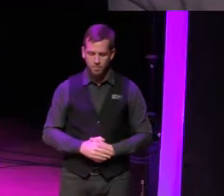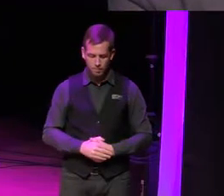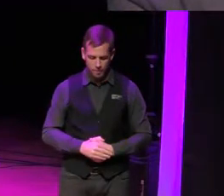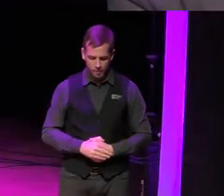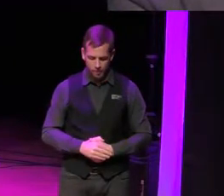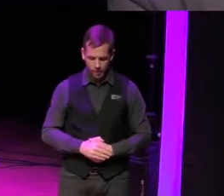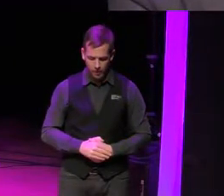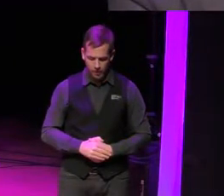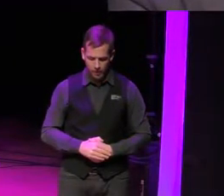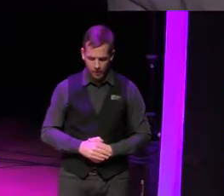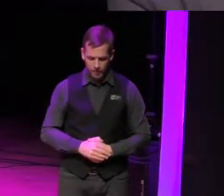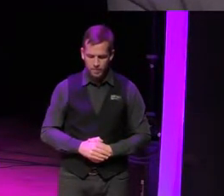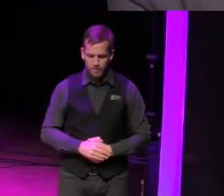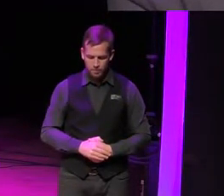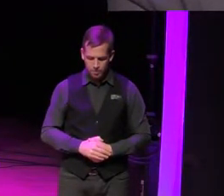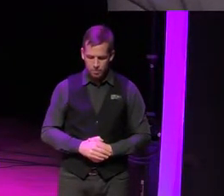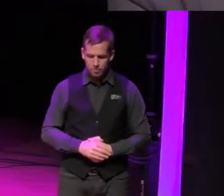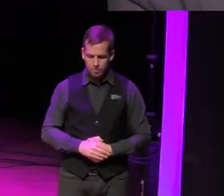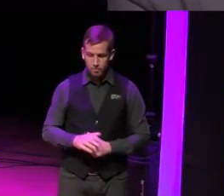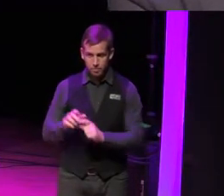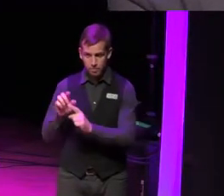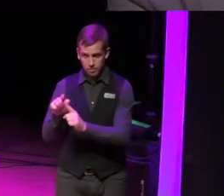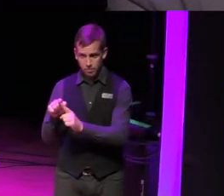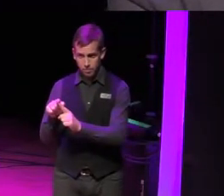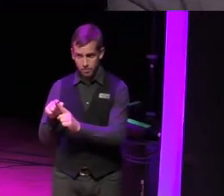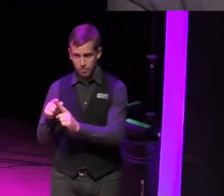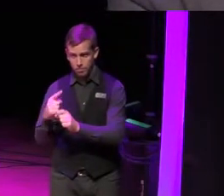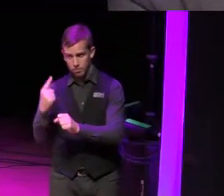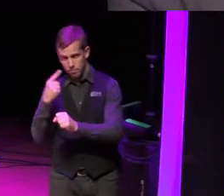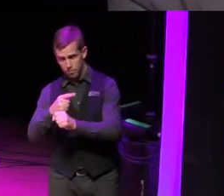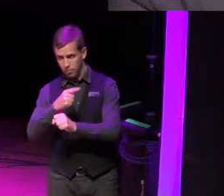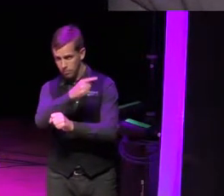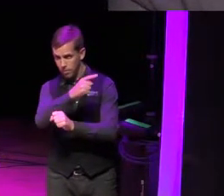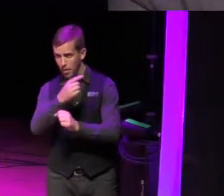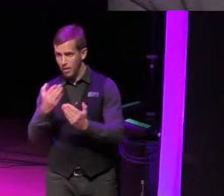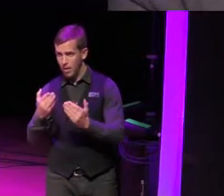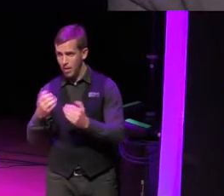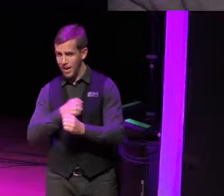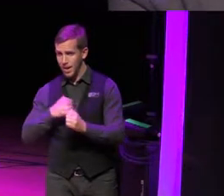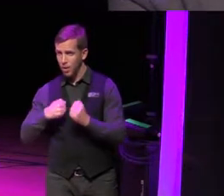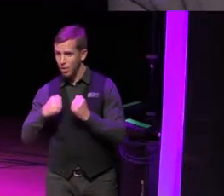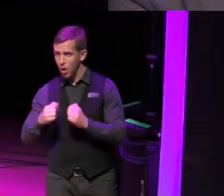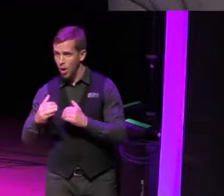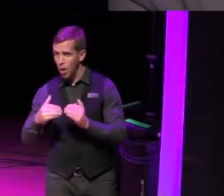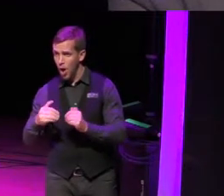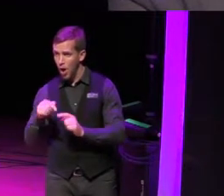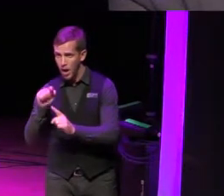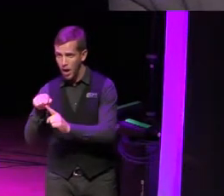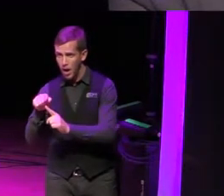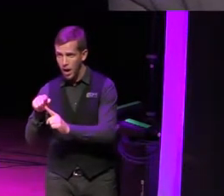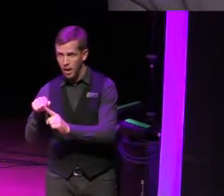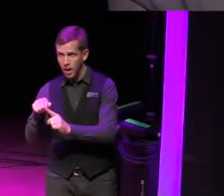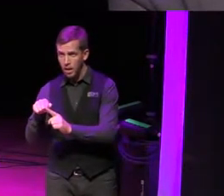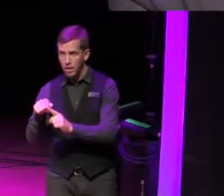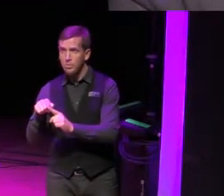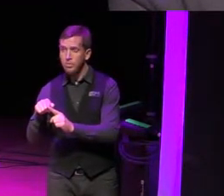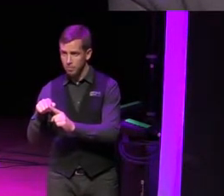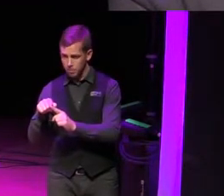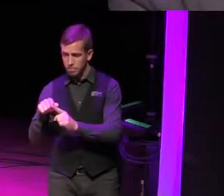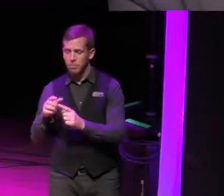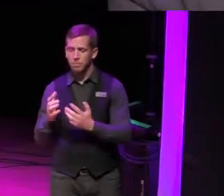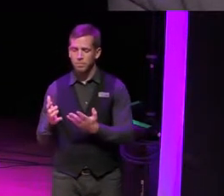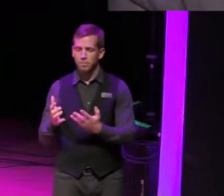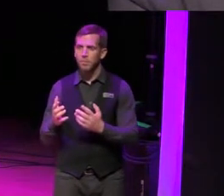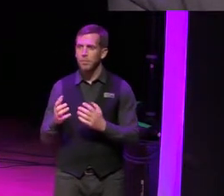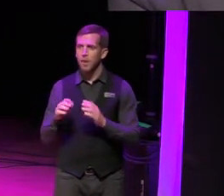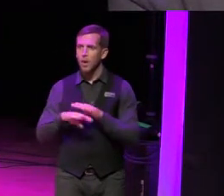power to direct government to do what it needed to do. As I've indicated, the Constitution gives the institution three powers: